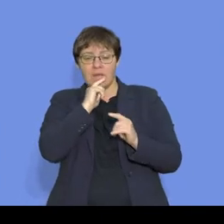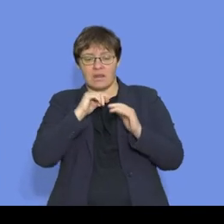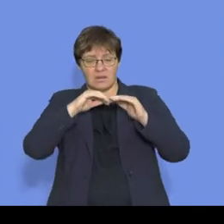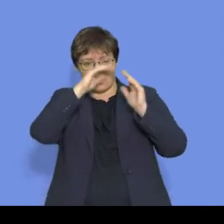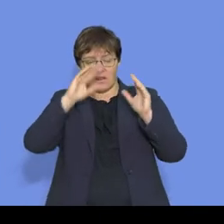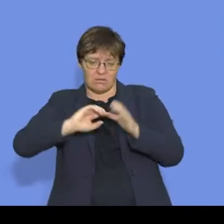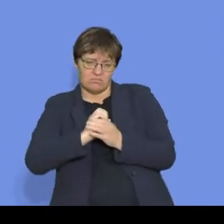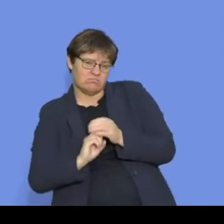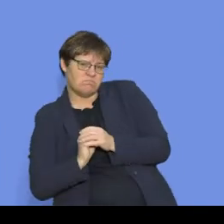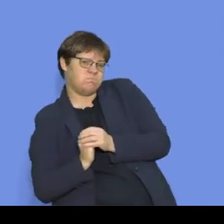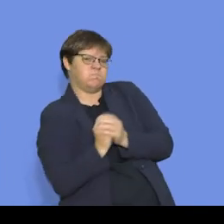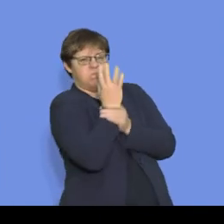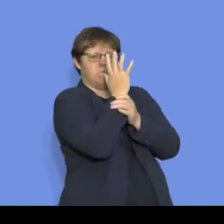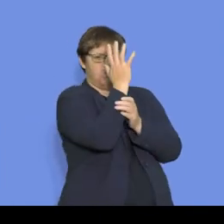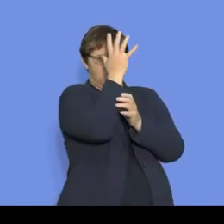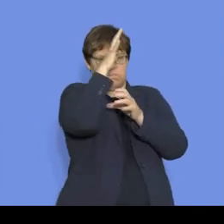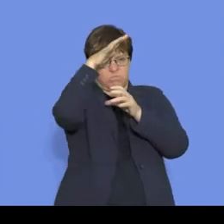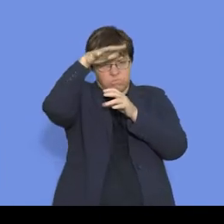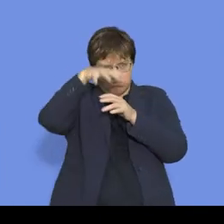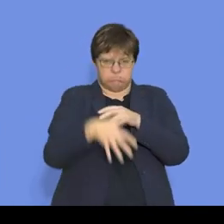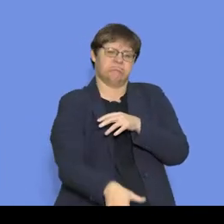to volcanic eruptions.